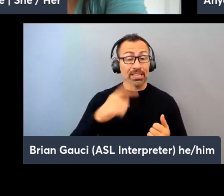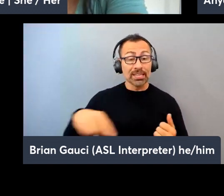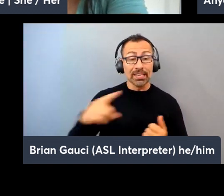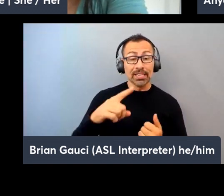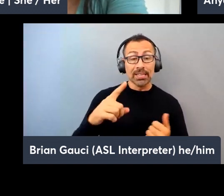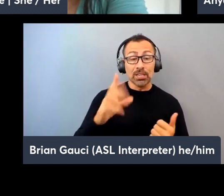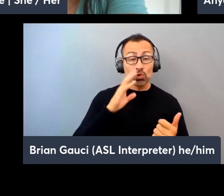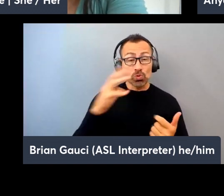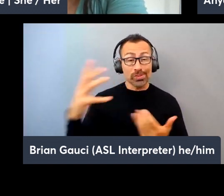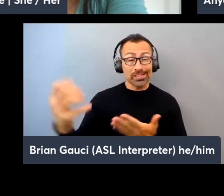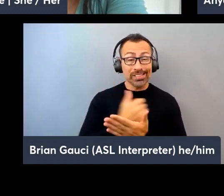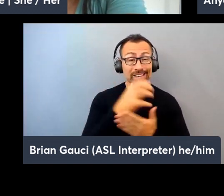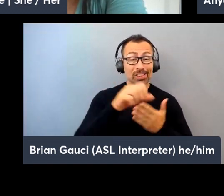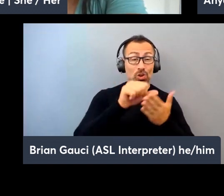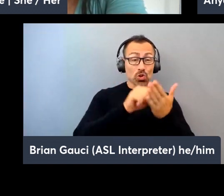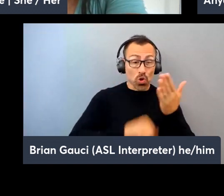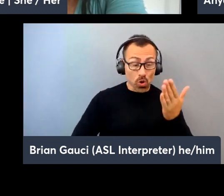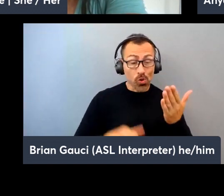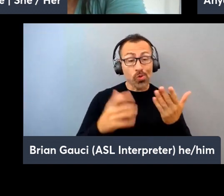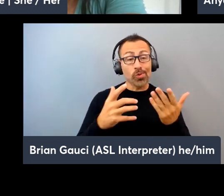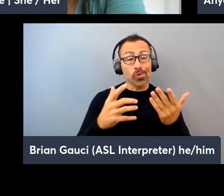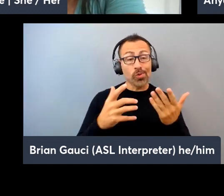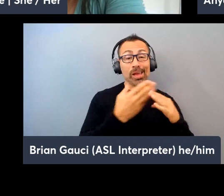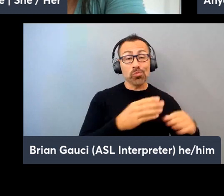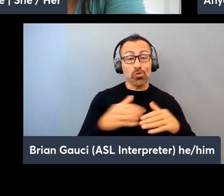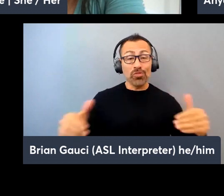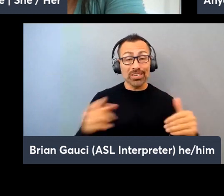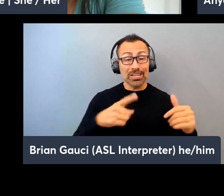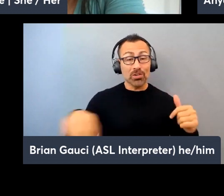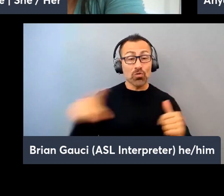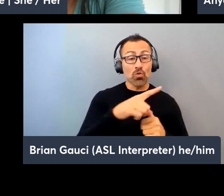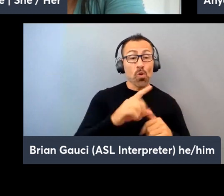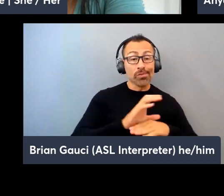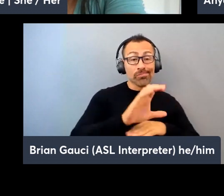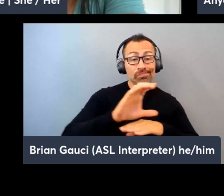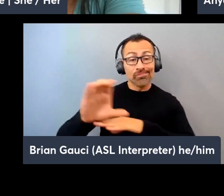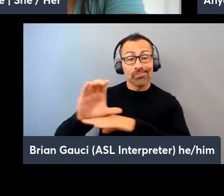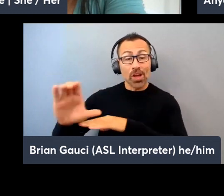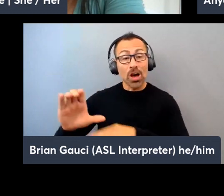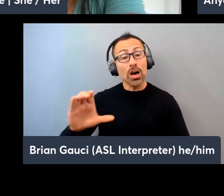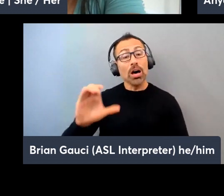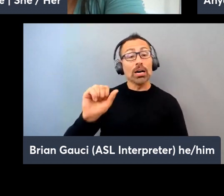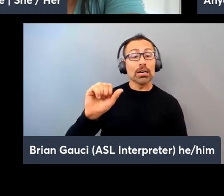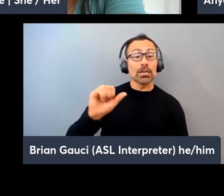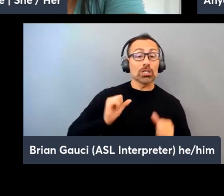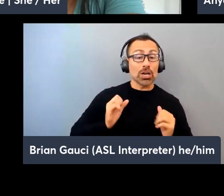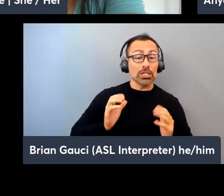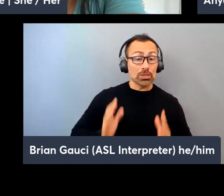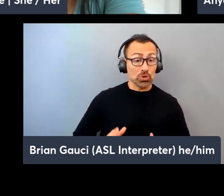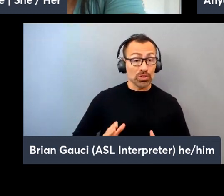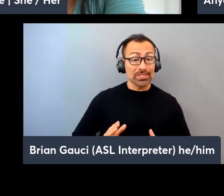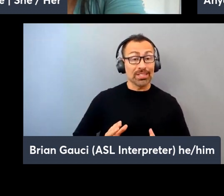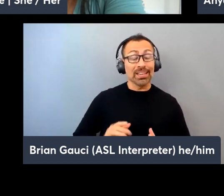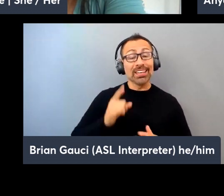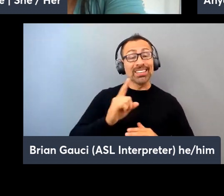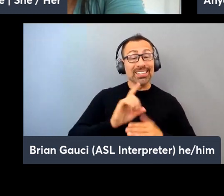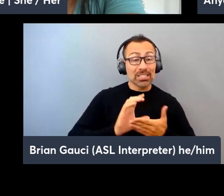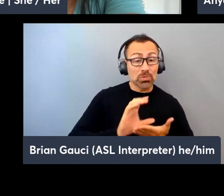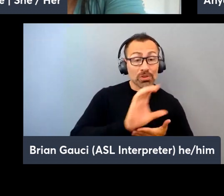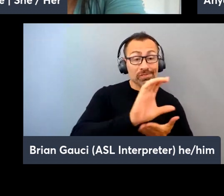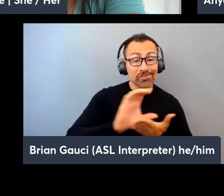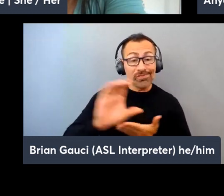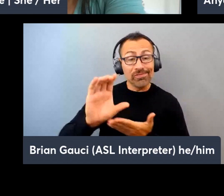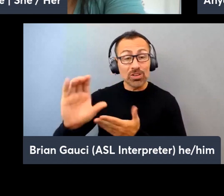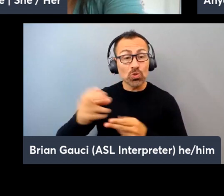for the customers, right? And this provision unit is what we call a stack. The stack is nothing but a